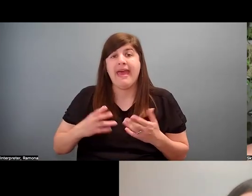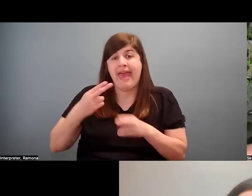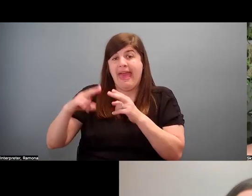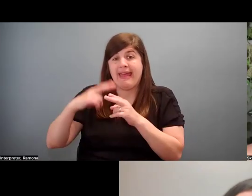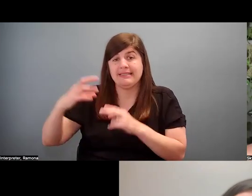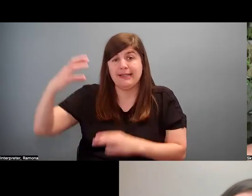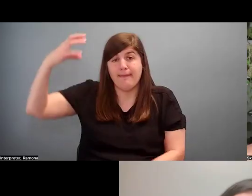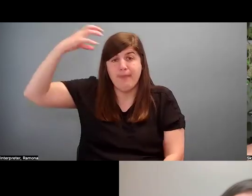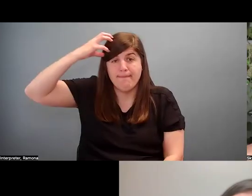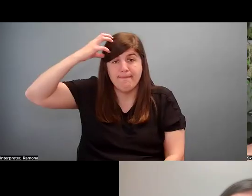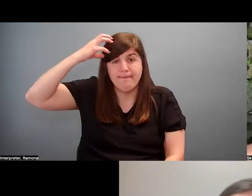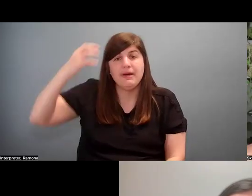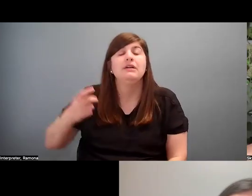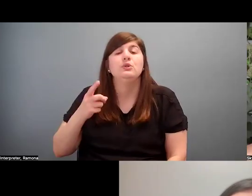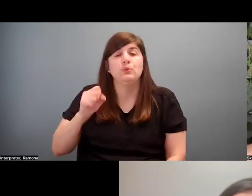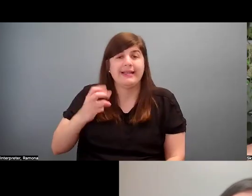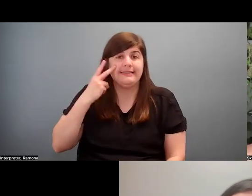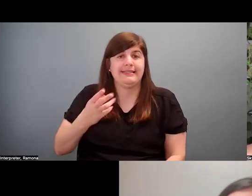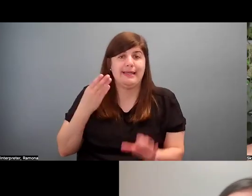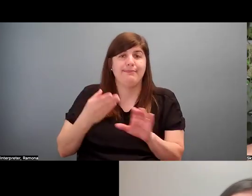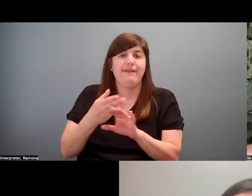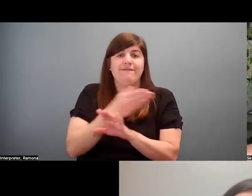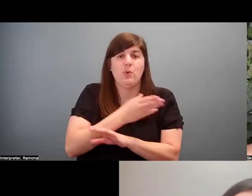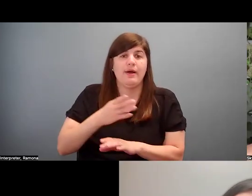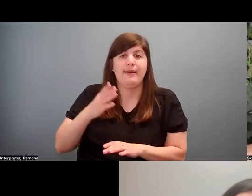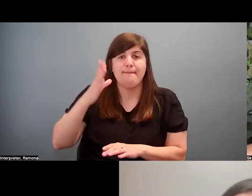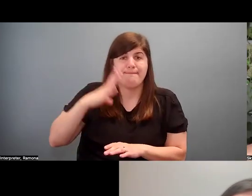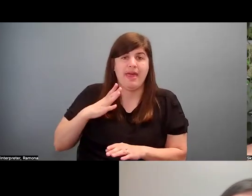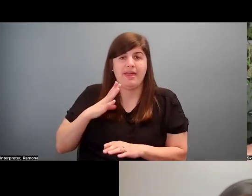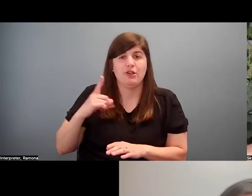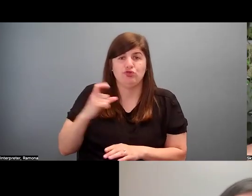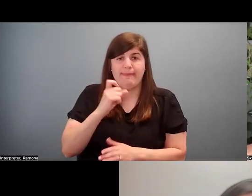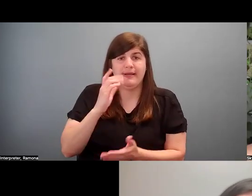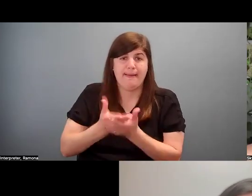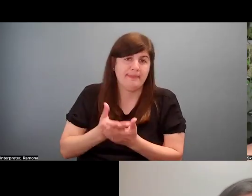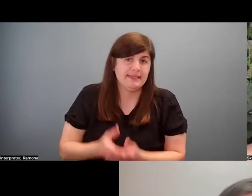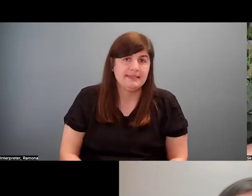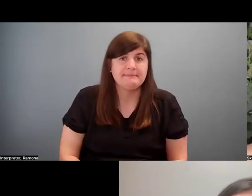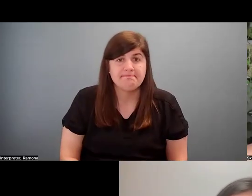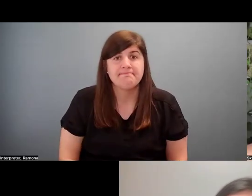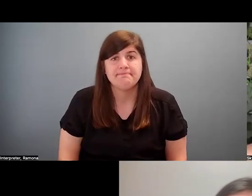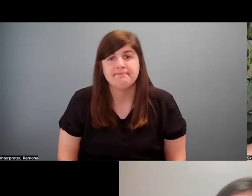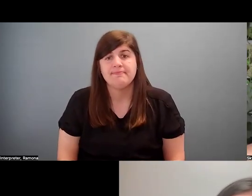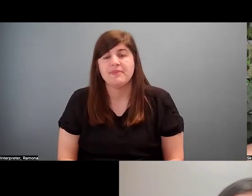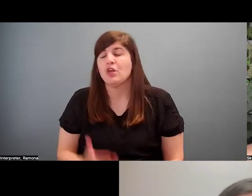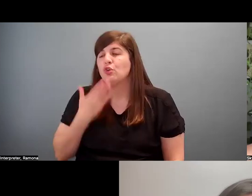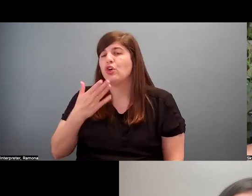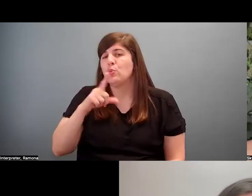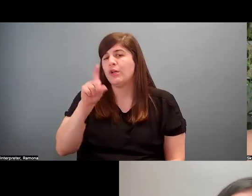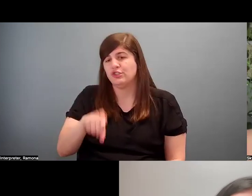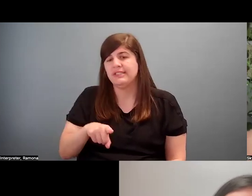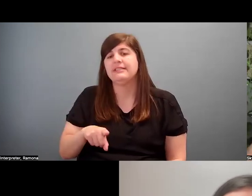head that you can see before the male shrimp comes in. Cool. This is a good question.